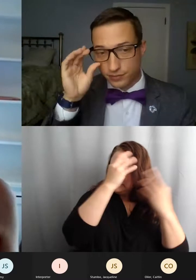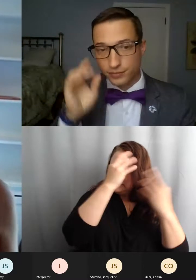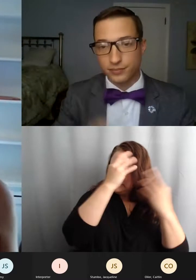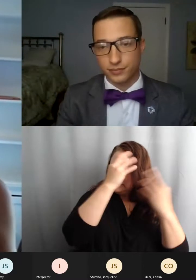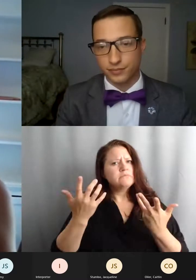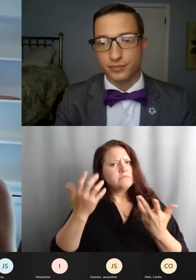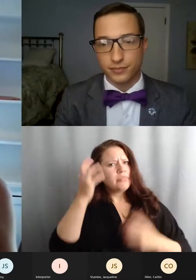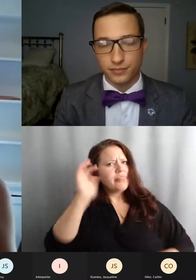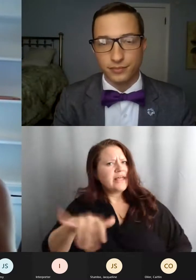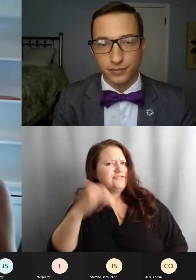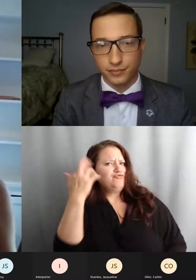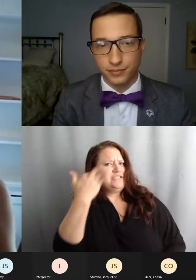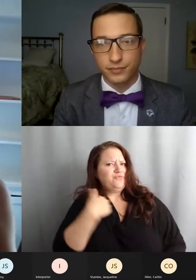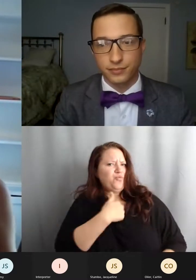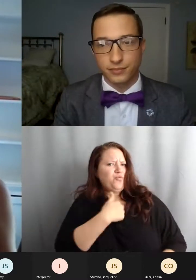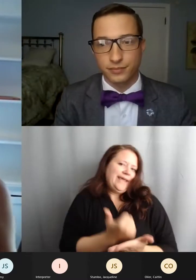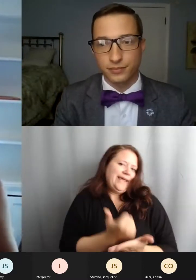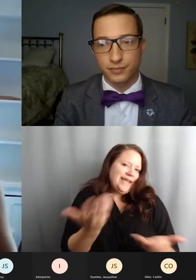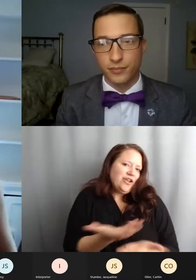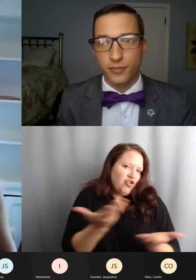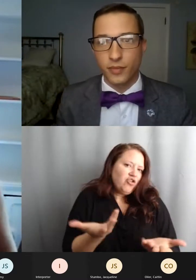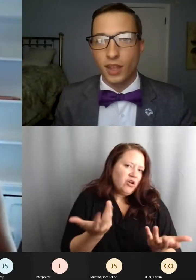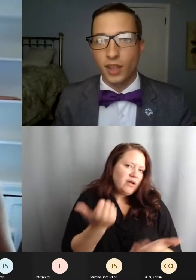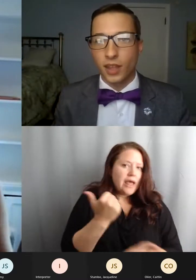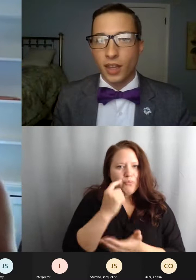we're here for, is to help you with that.